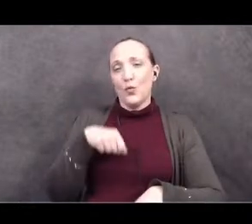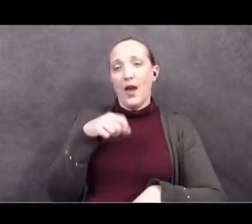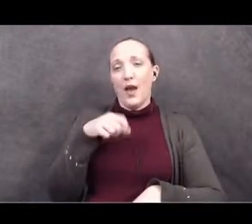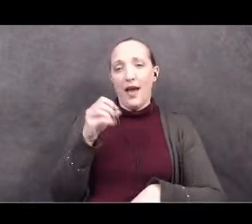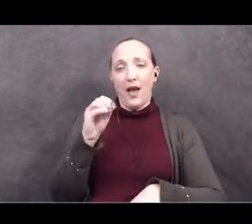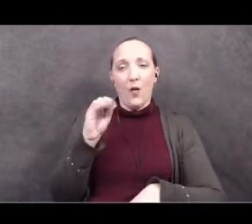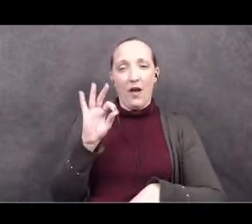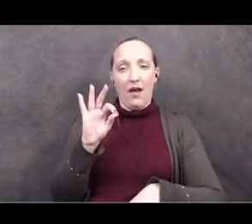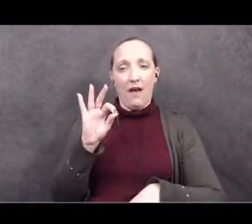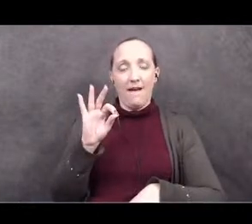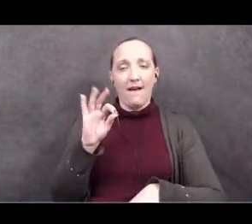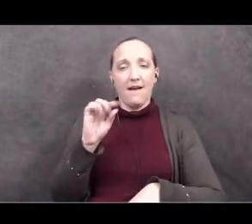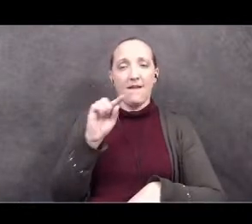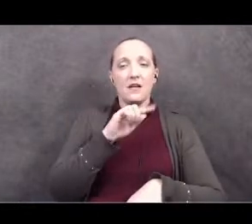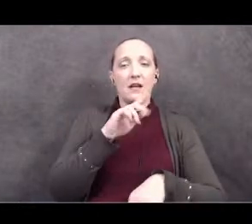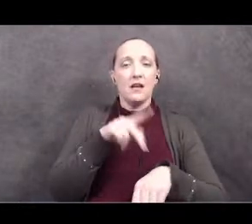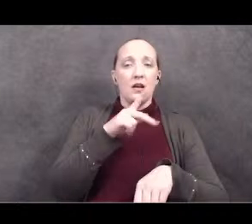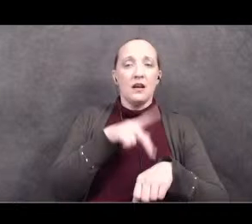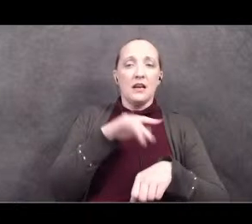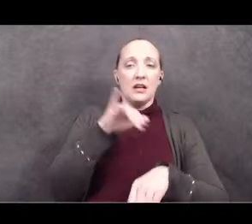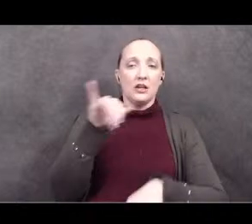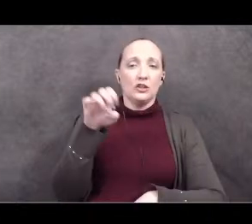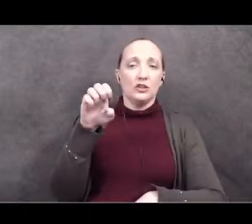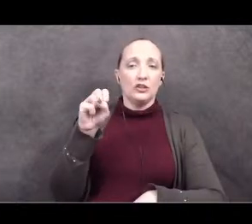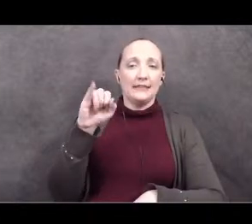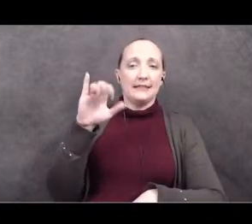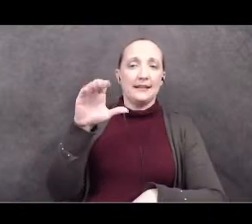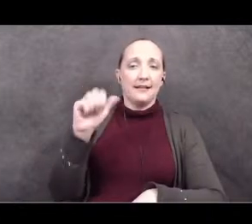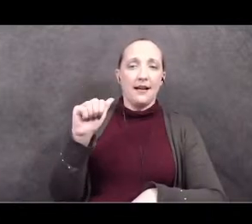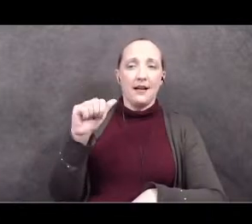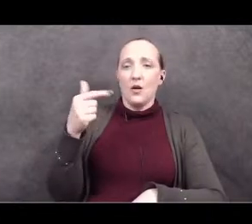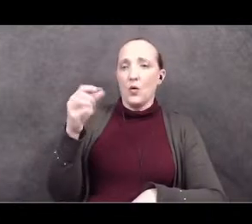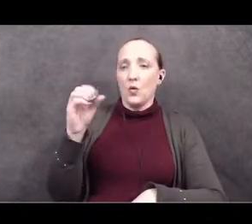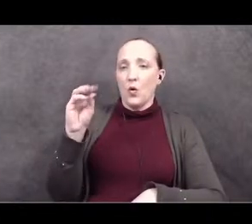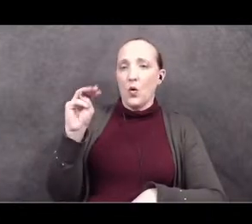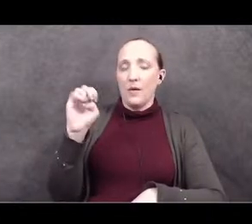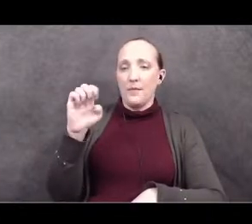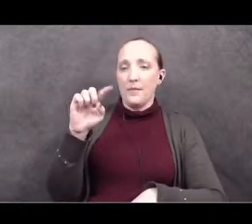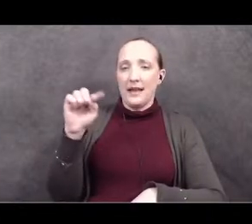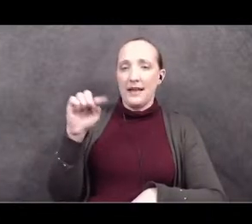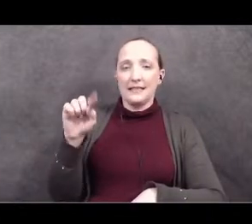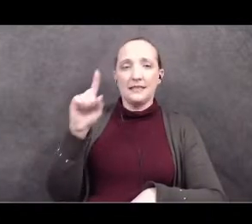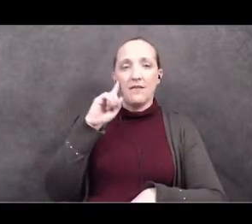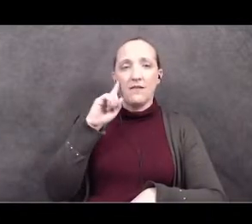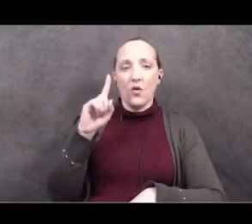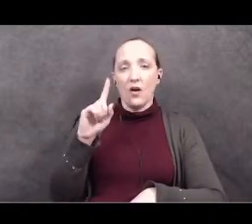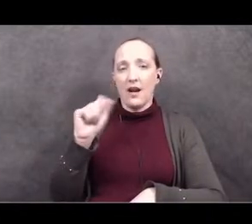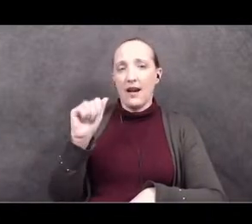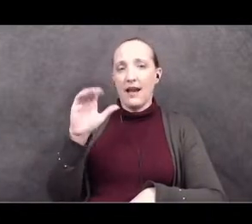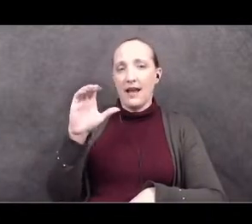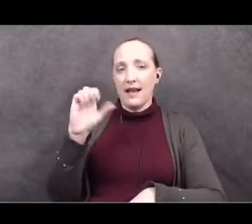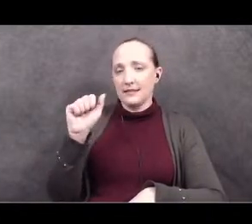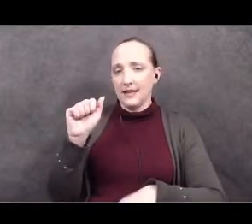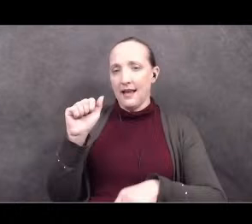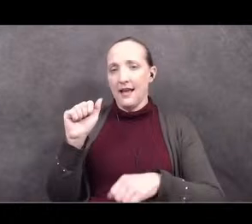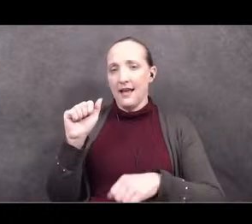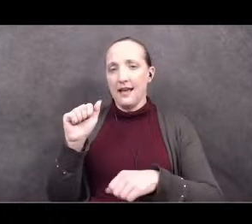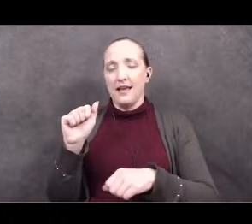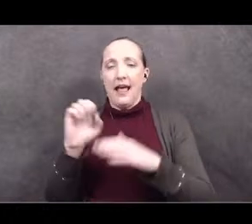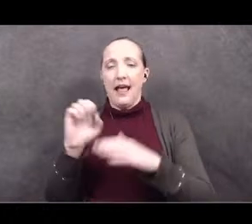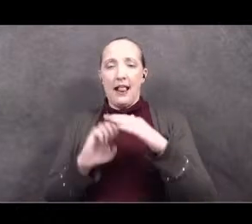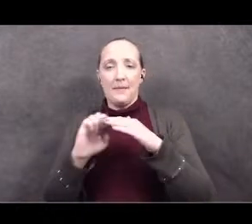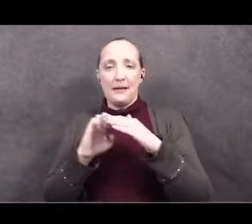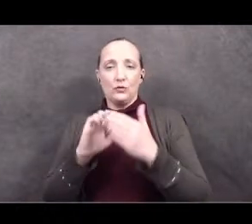uh uh principal Jessica Gomez for receiving the ex administrator of the year for elementary principal and